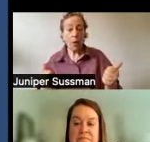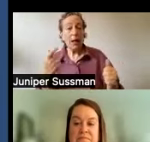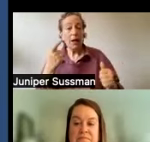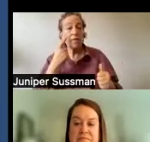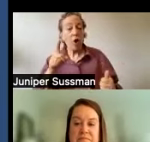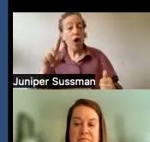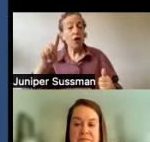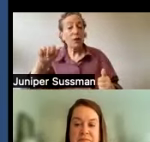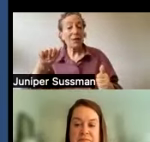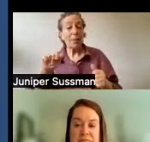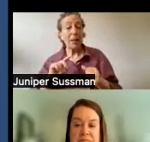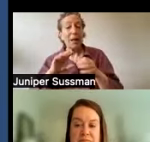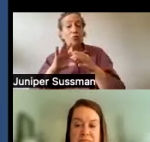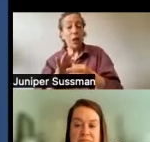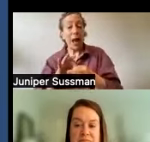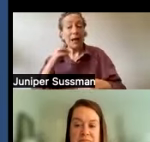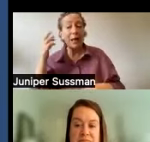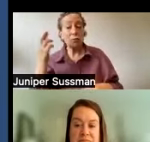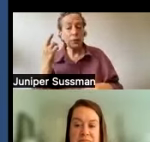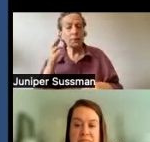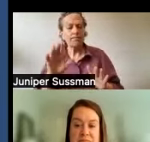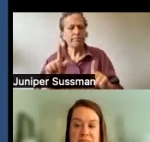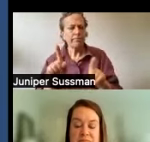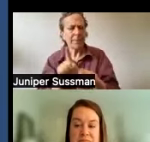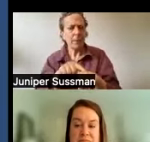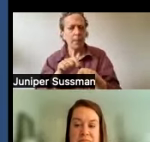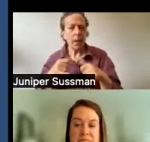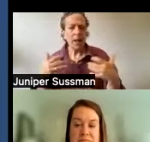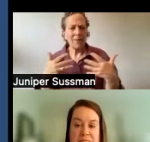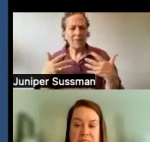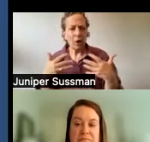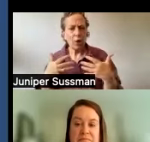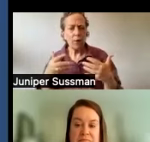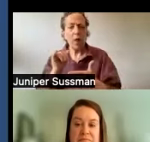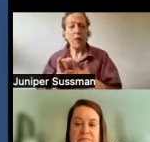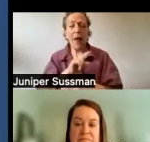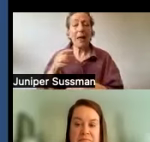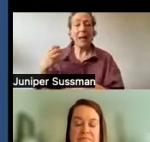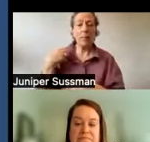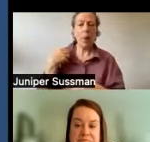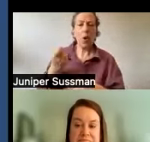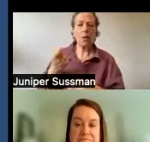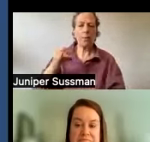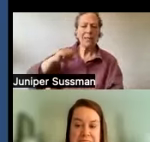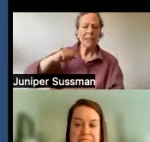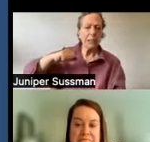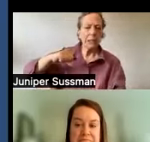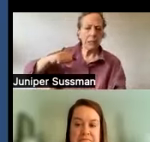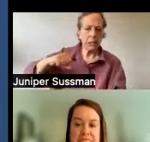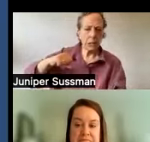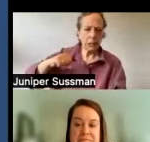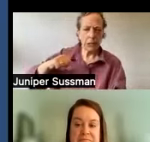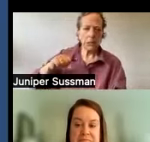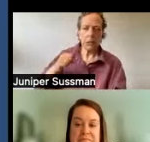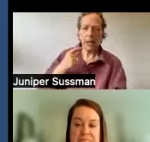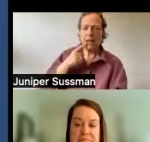future. But I'm also a little fearful that we're starting to see some pullback from employers that, okay, that was like a fun